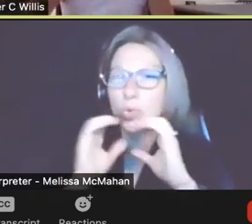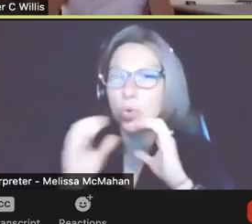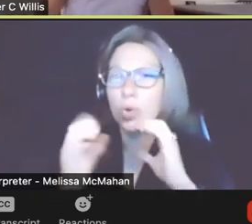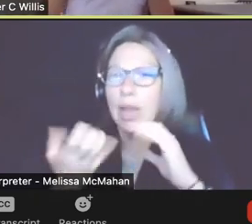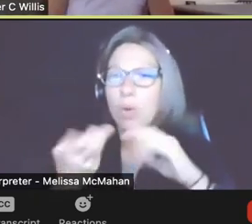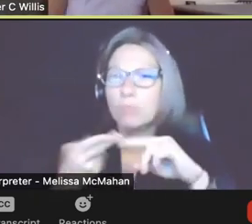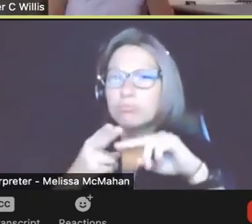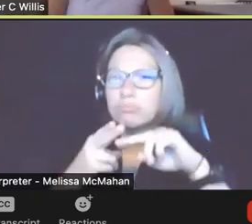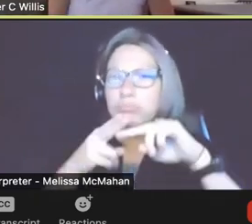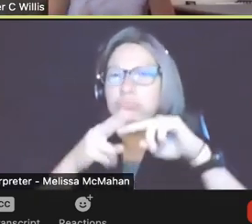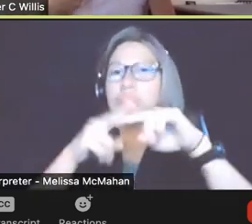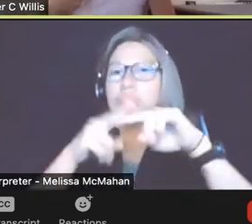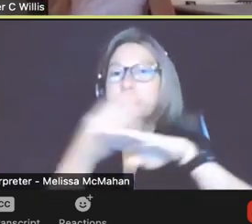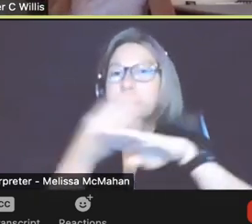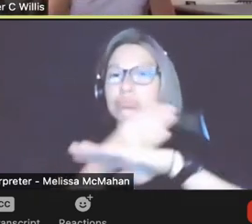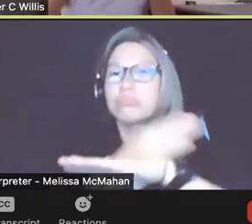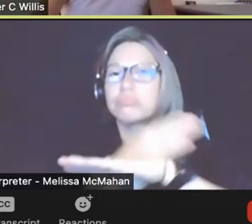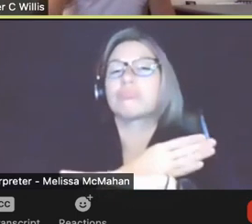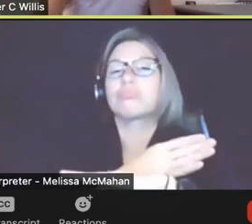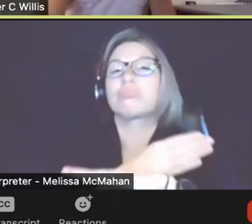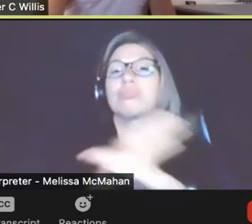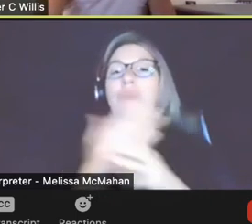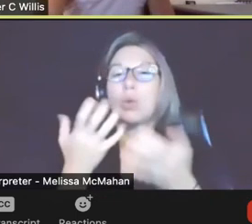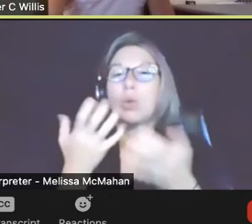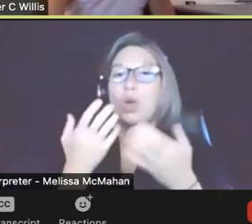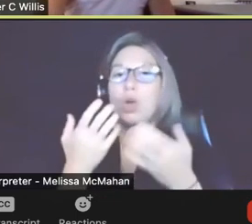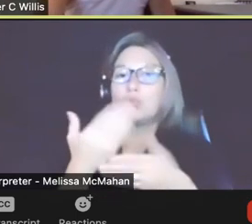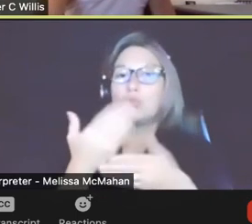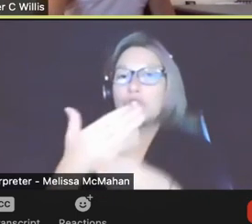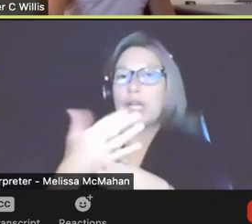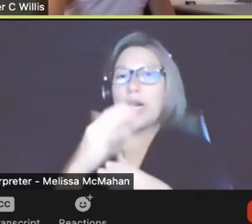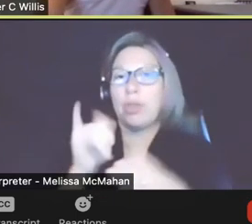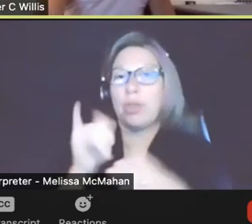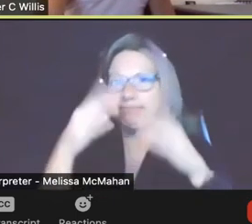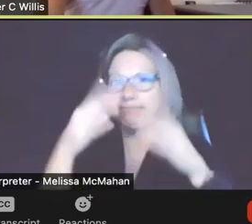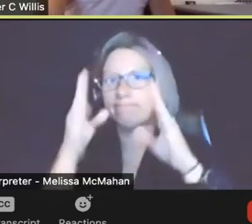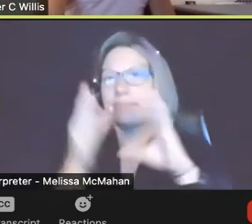to communicate an intent, give an intent of a message.